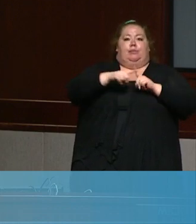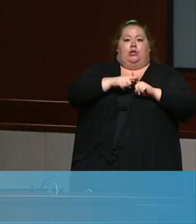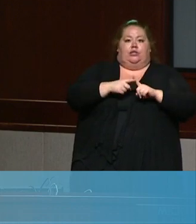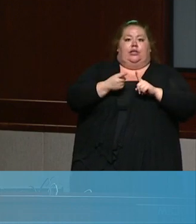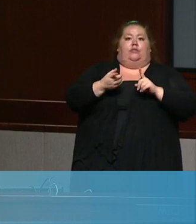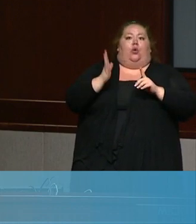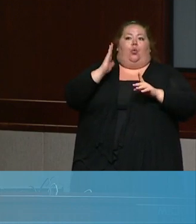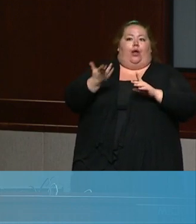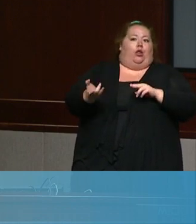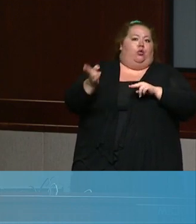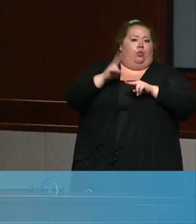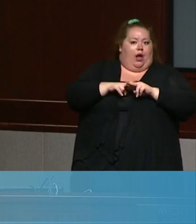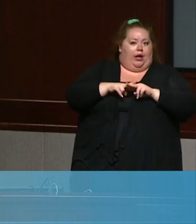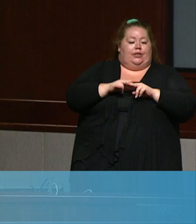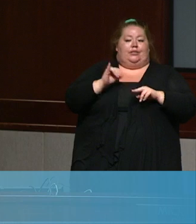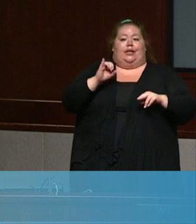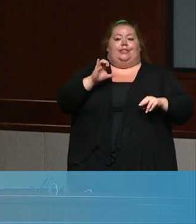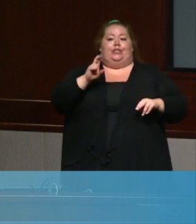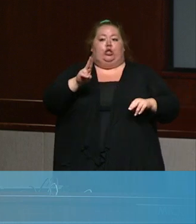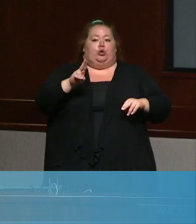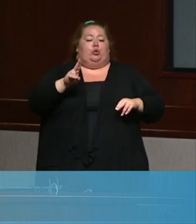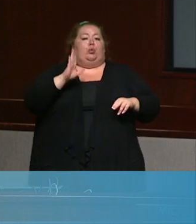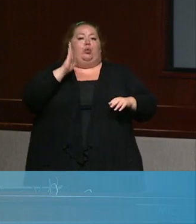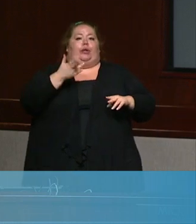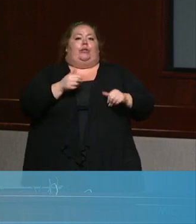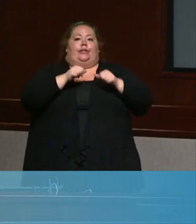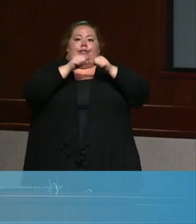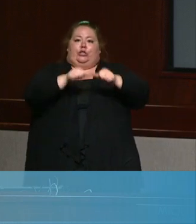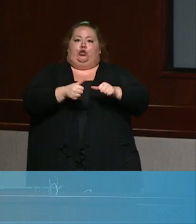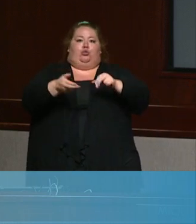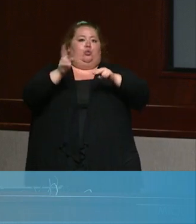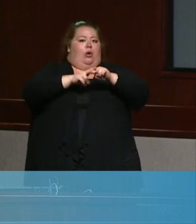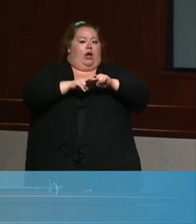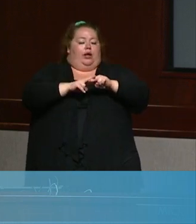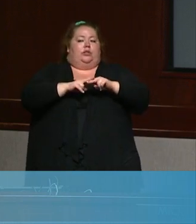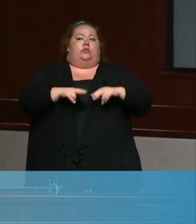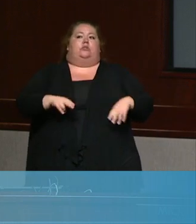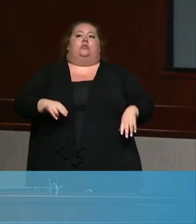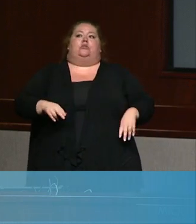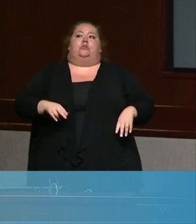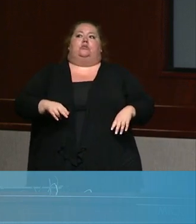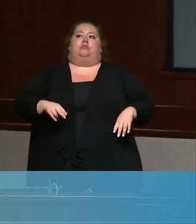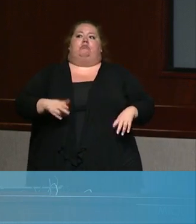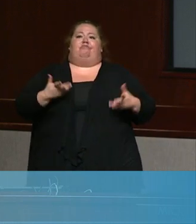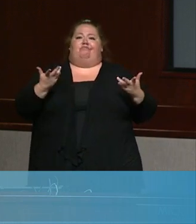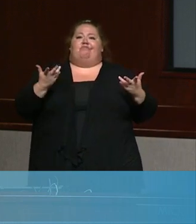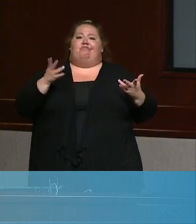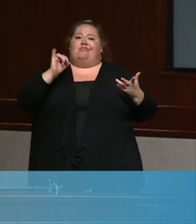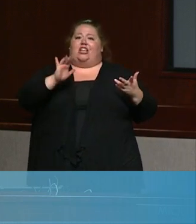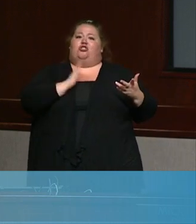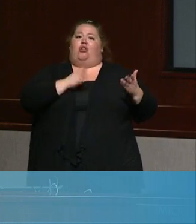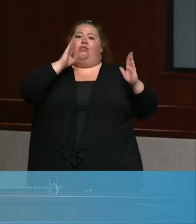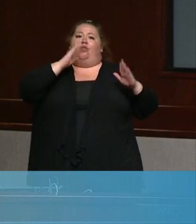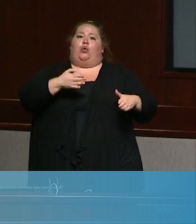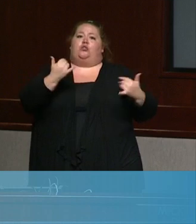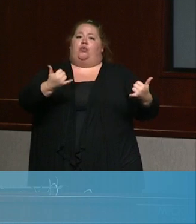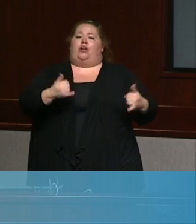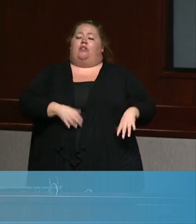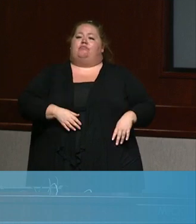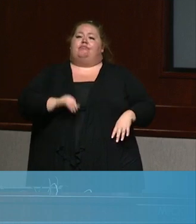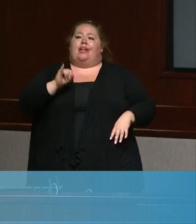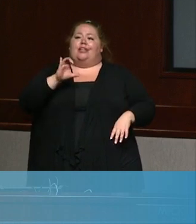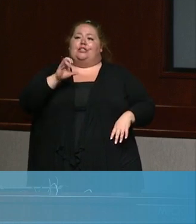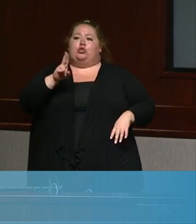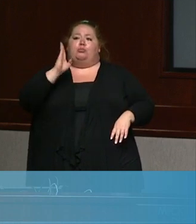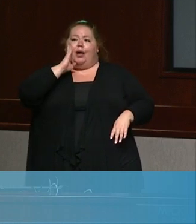Our ICU hospitalizations will continue to rise. And that's where our focus has been. It's those ICU